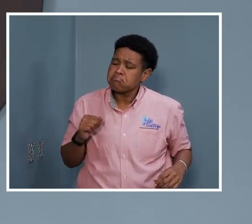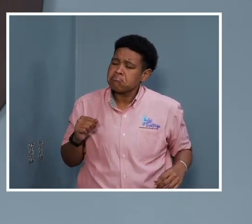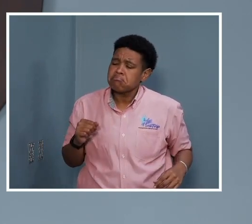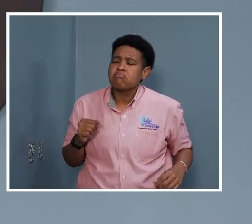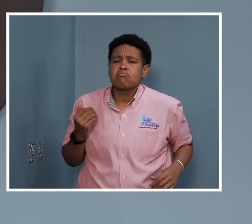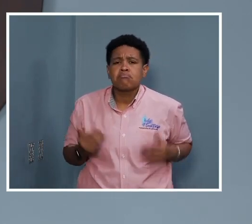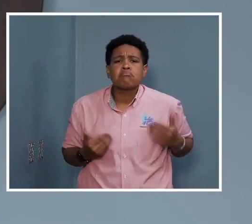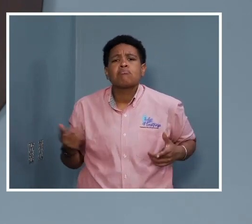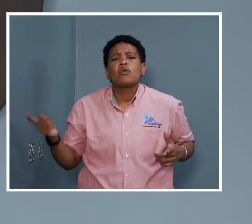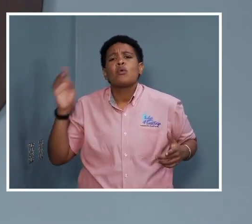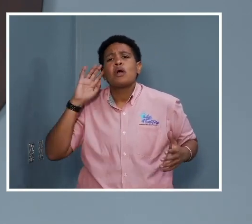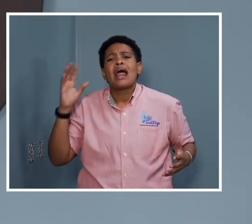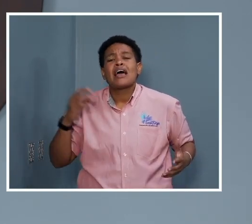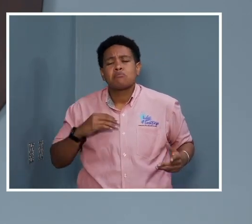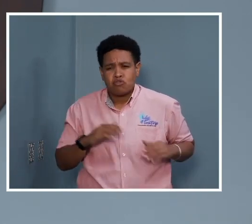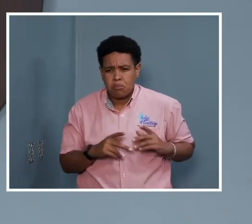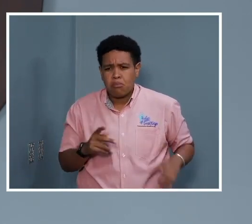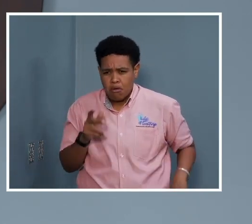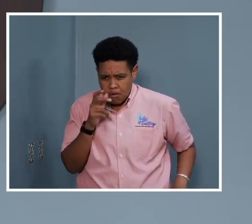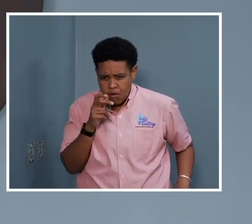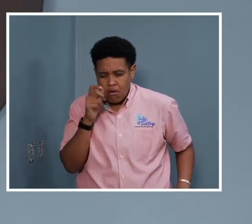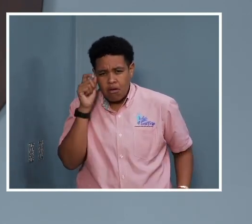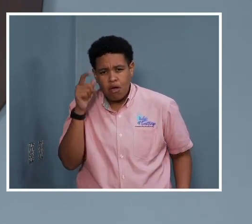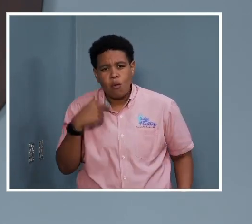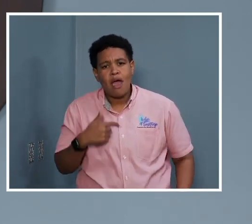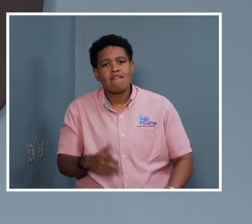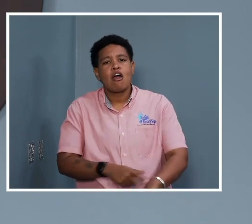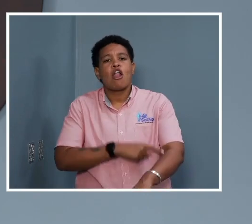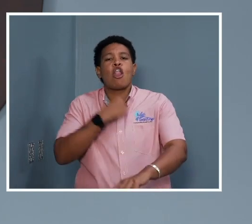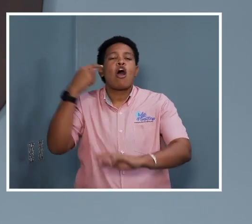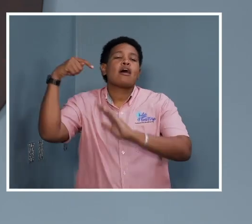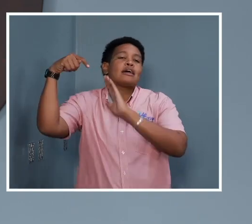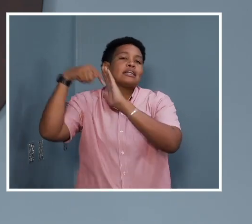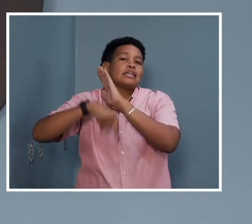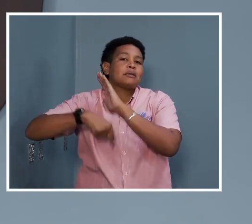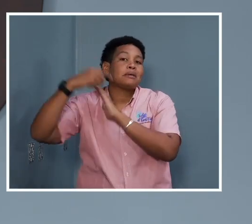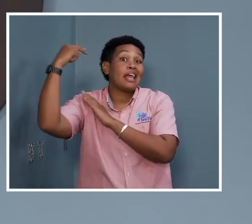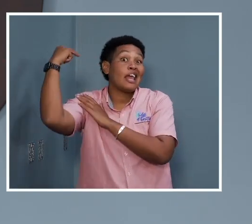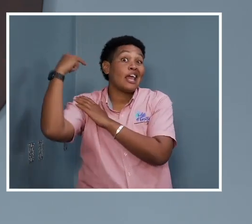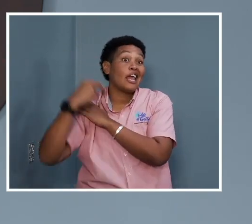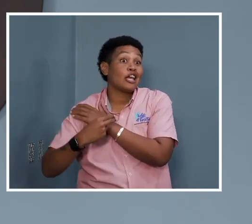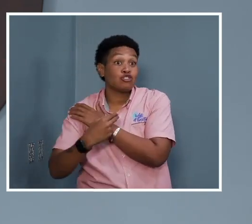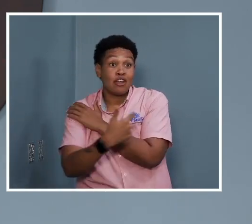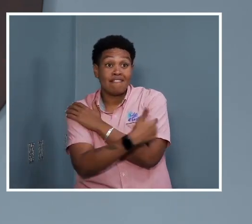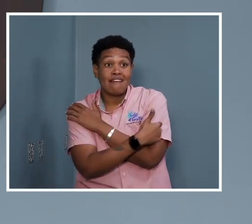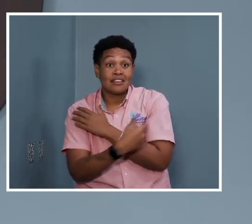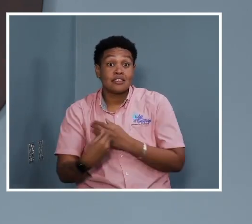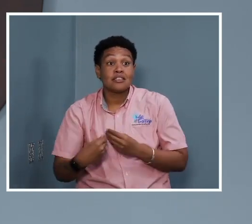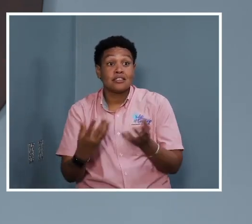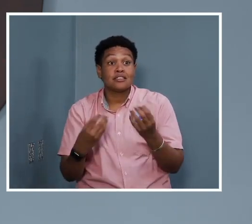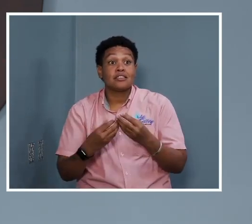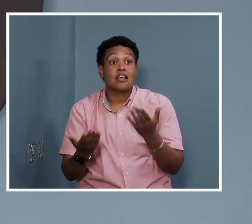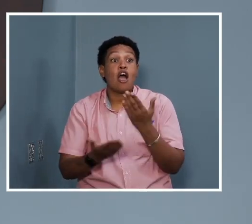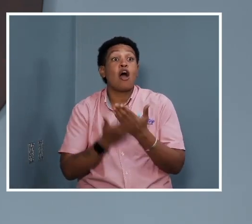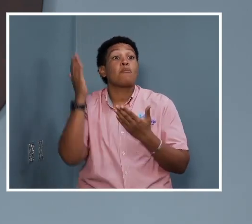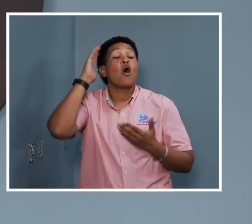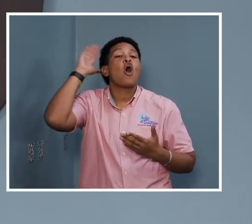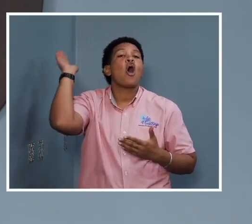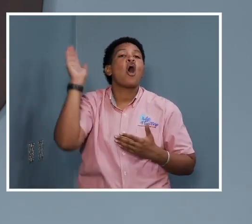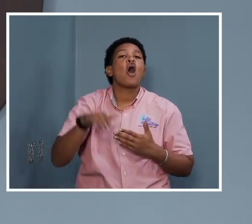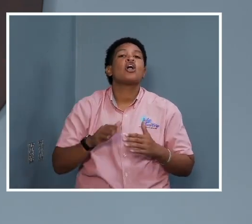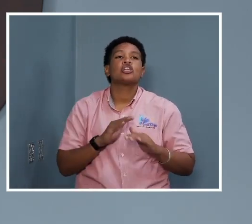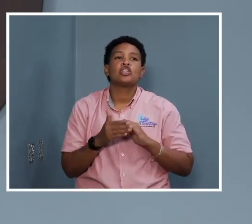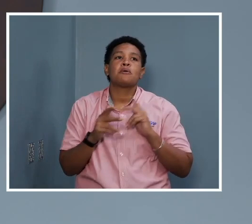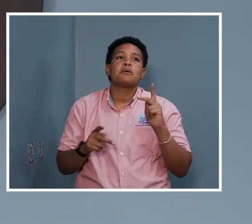will accept it. We have a long and deep history of vaccines. Almost all Jamaicans would have taken